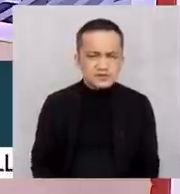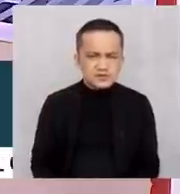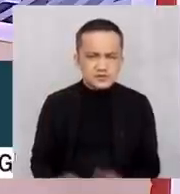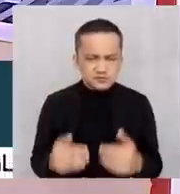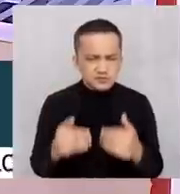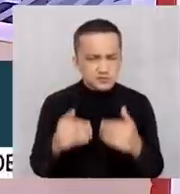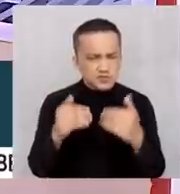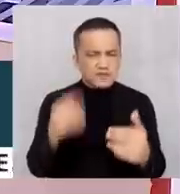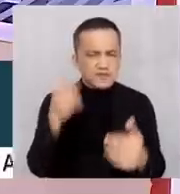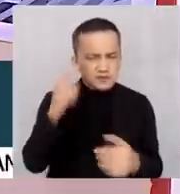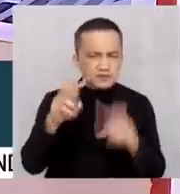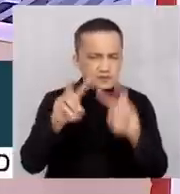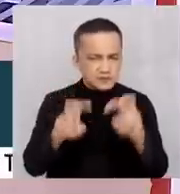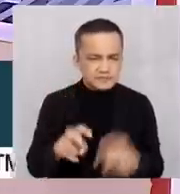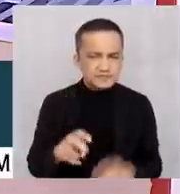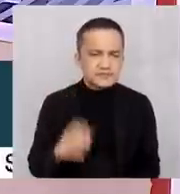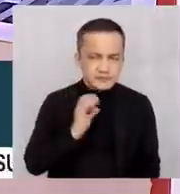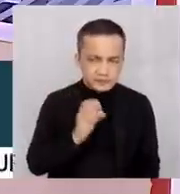investigation, Congresswoman?